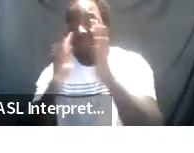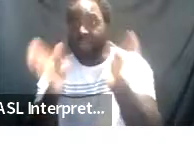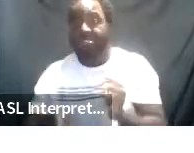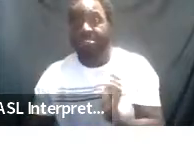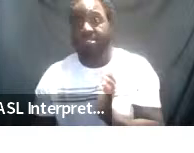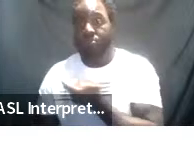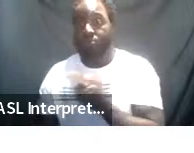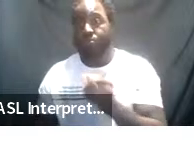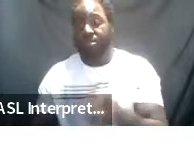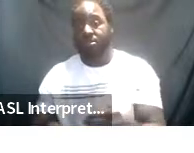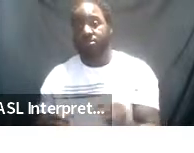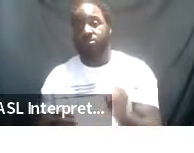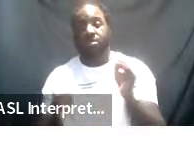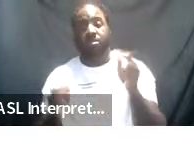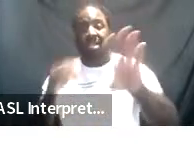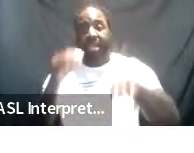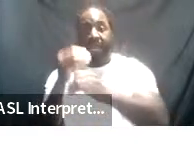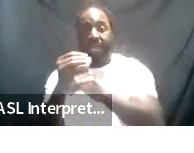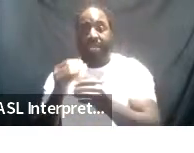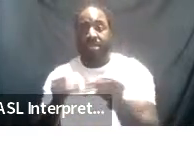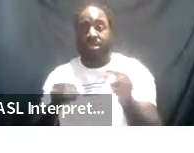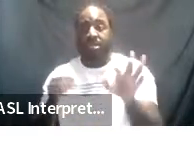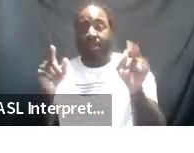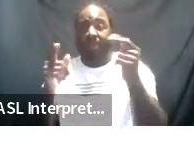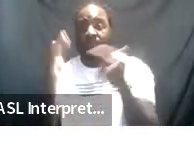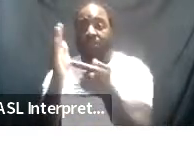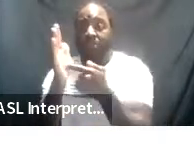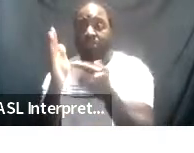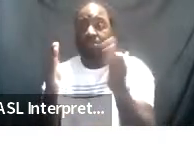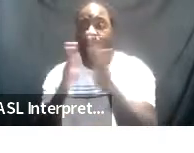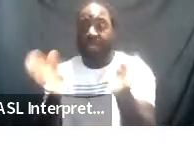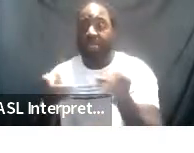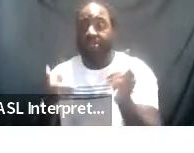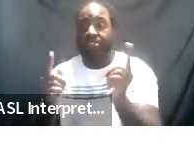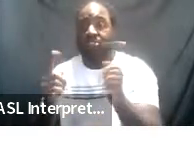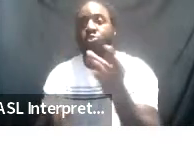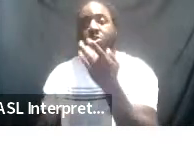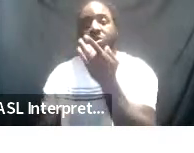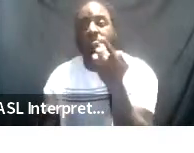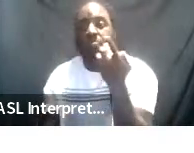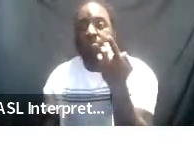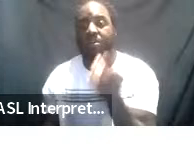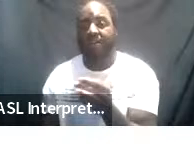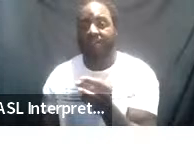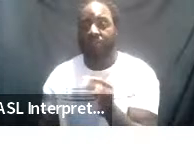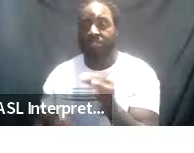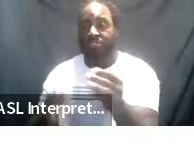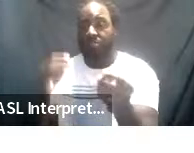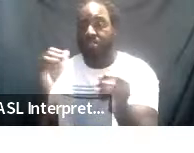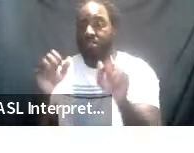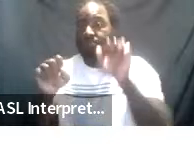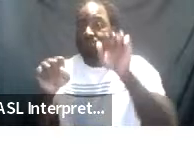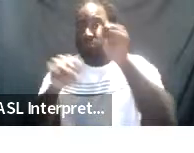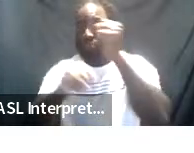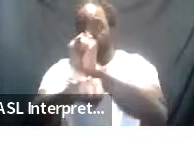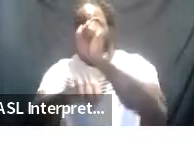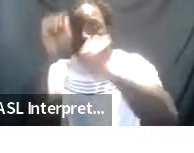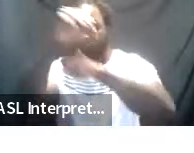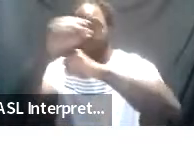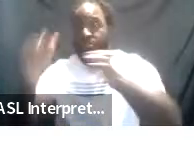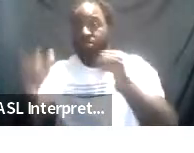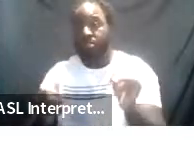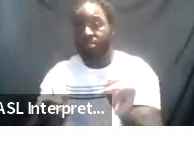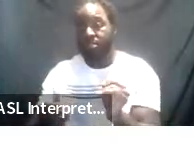just add affordable and supportive housing to the preferential FAR structure that AIRS